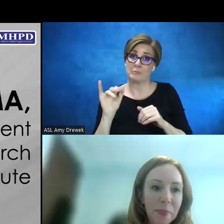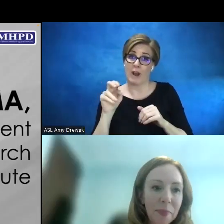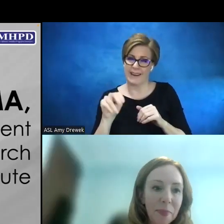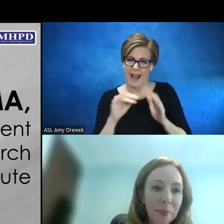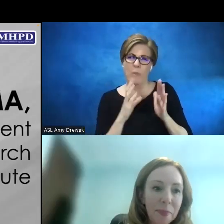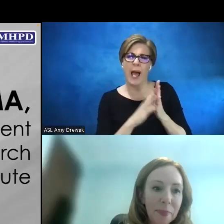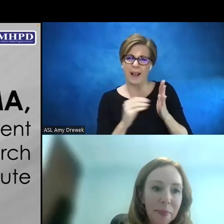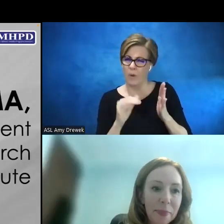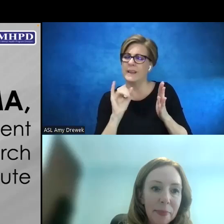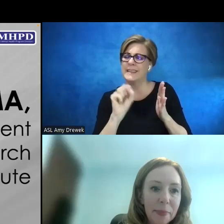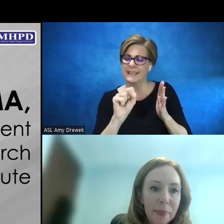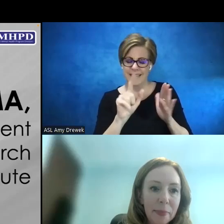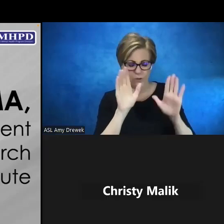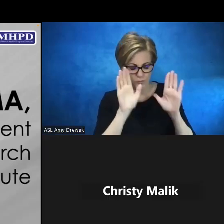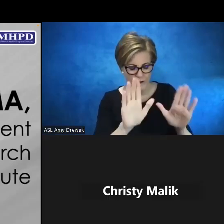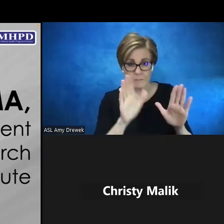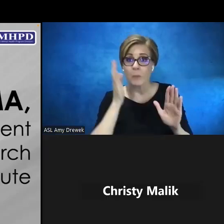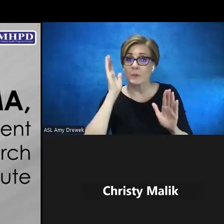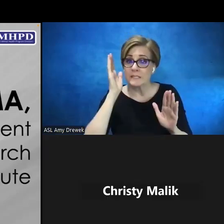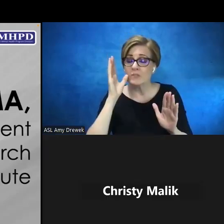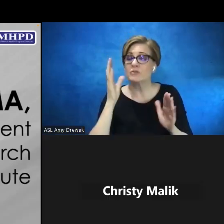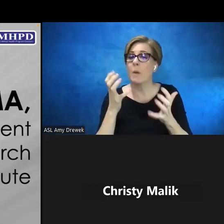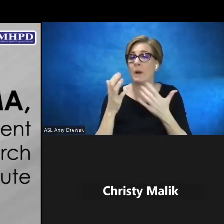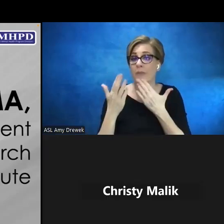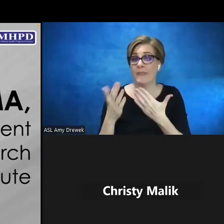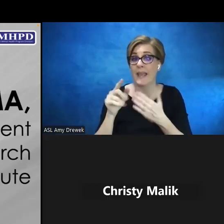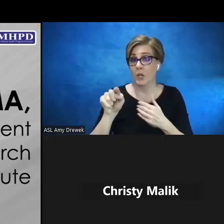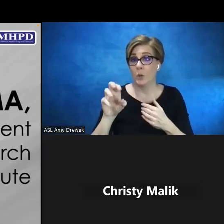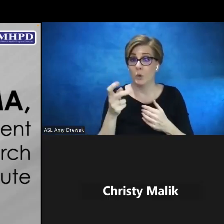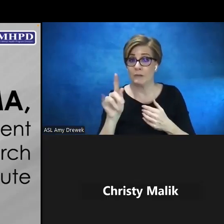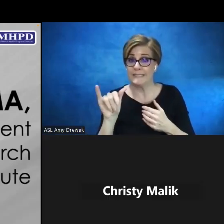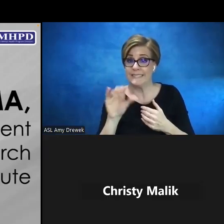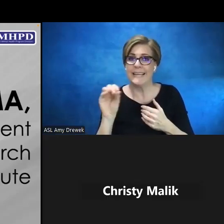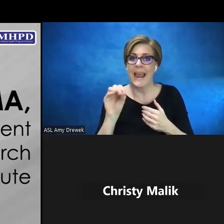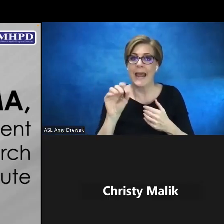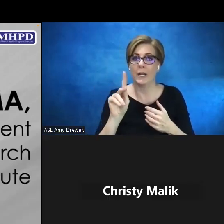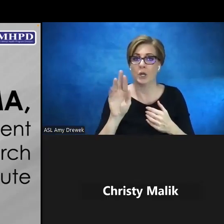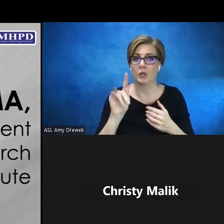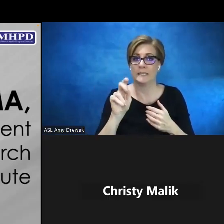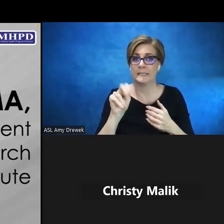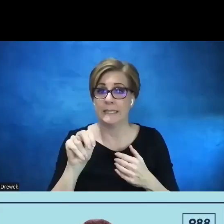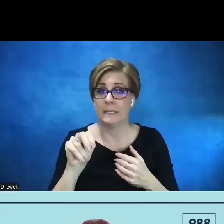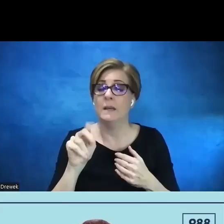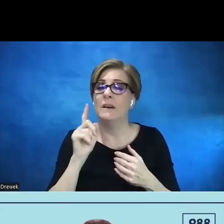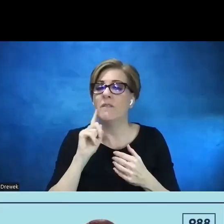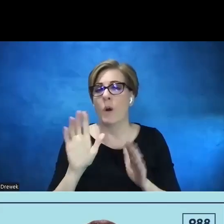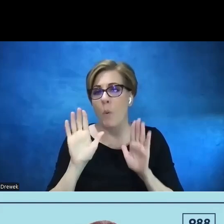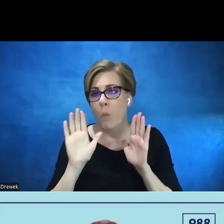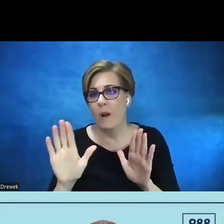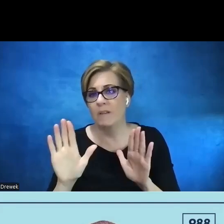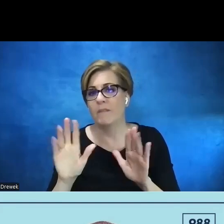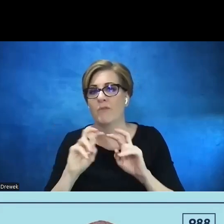incredible presentation, but also would like to thank you, Christy, as well as Kristen, for that wonderful roundtable discussion.